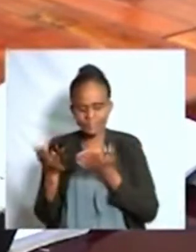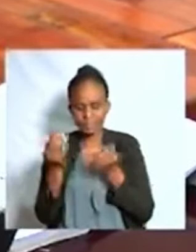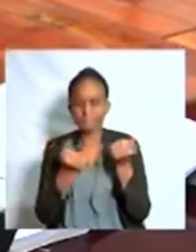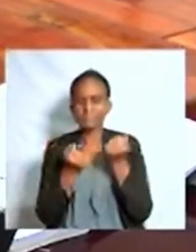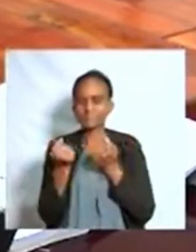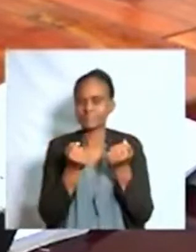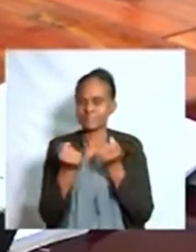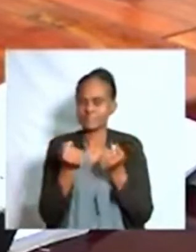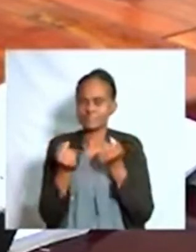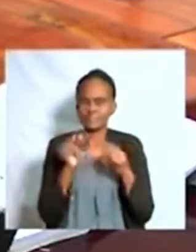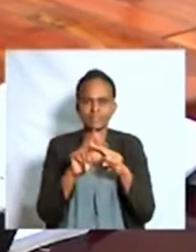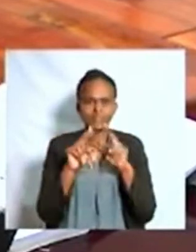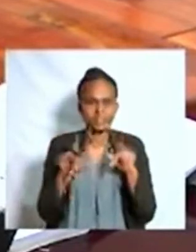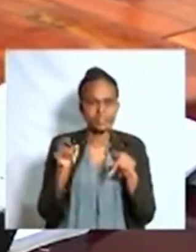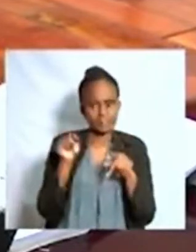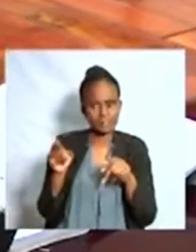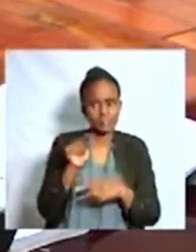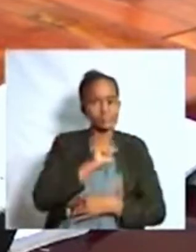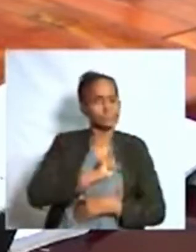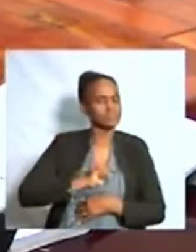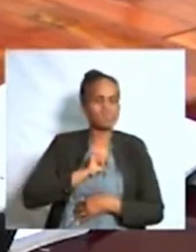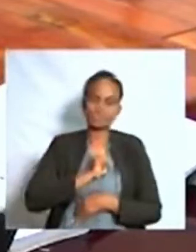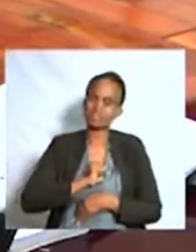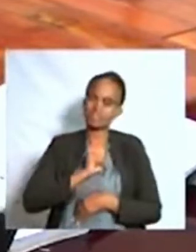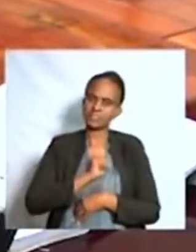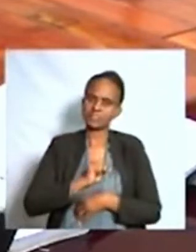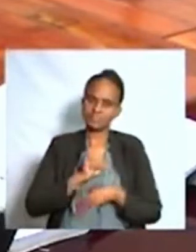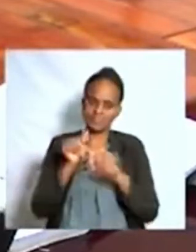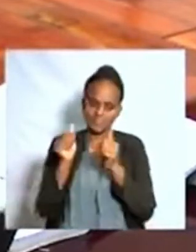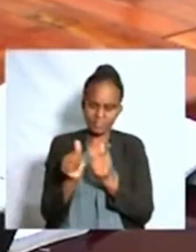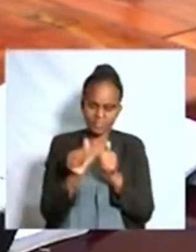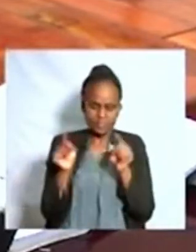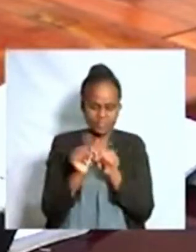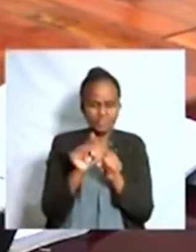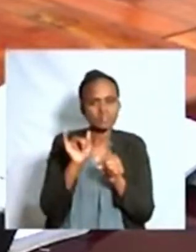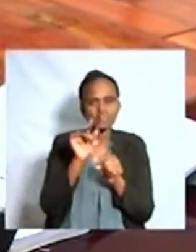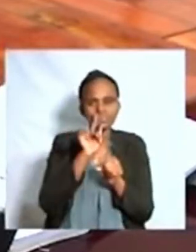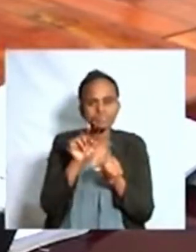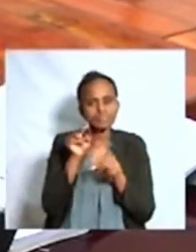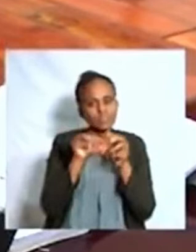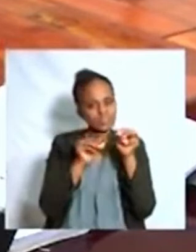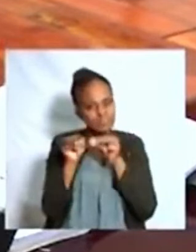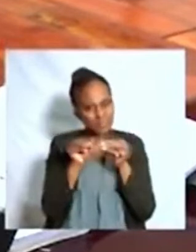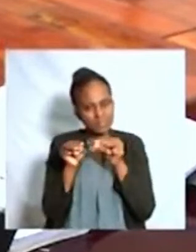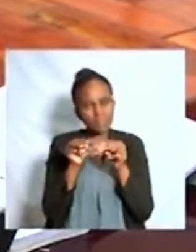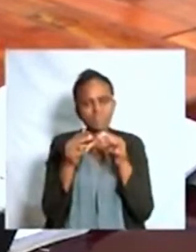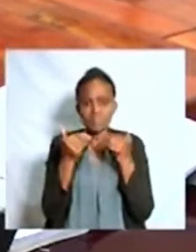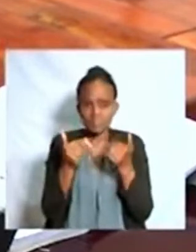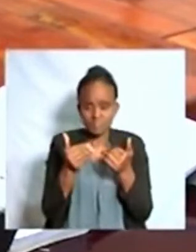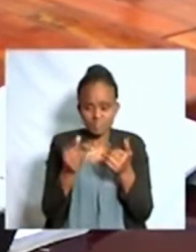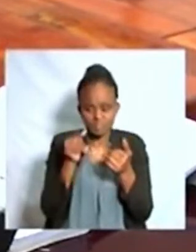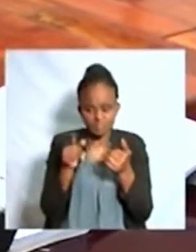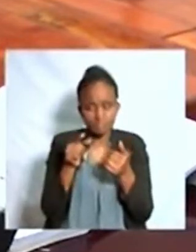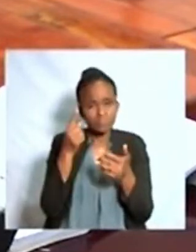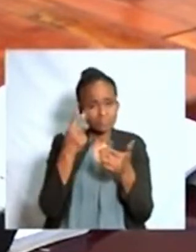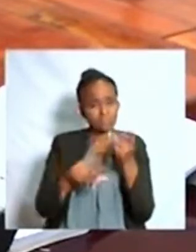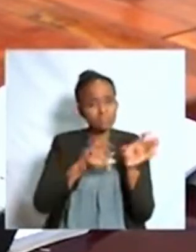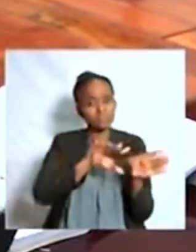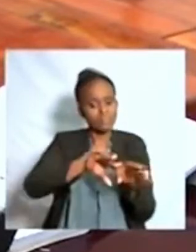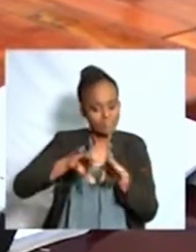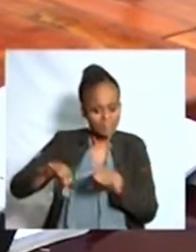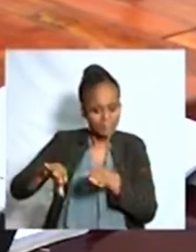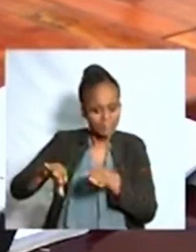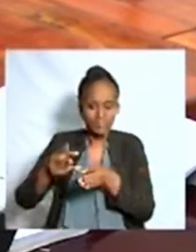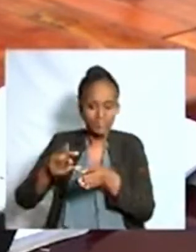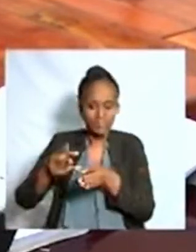vehicles. Chair, this is a regrettable action, and it is the undertaking of management that henceforth this is a practice that shall not be practiced